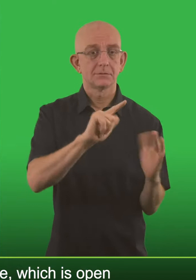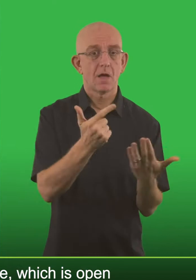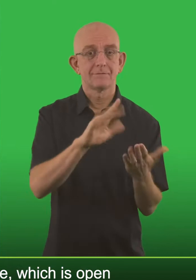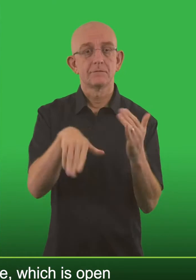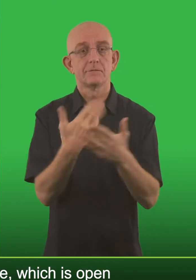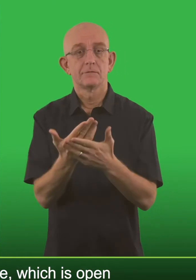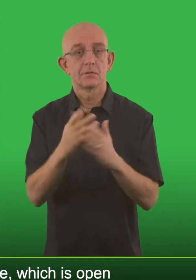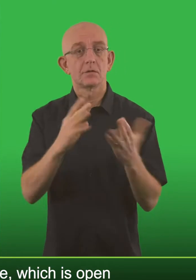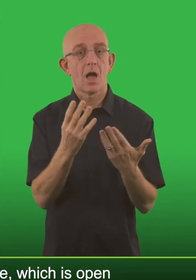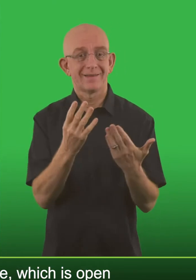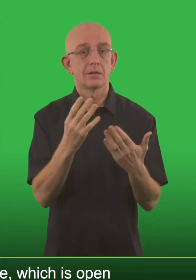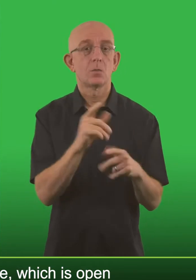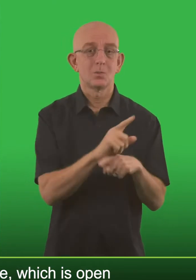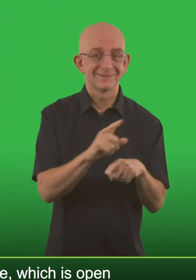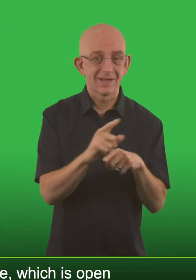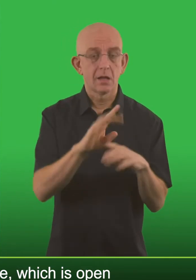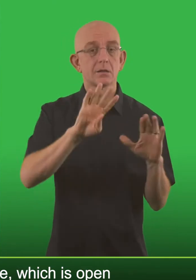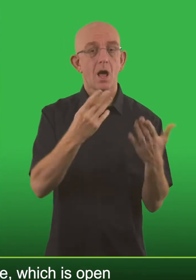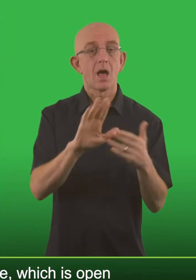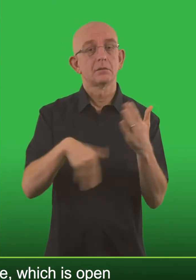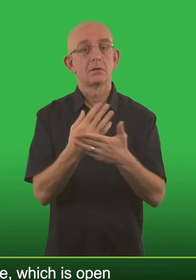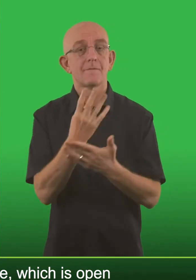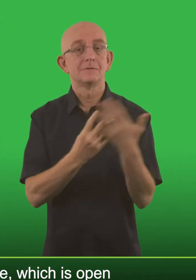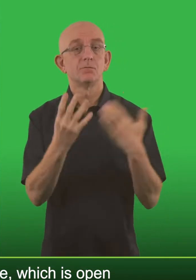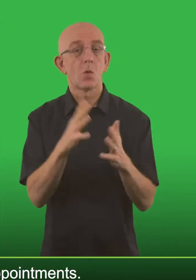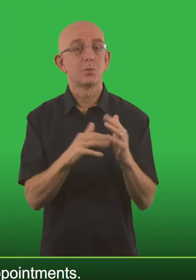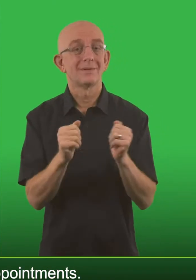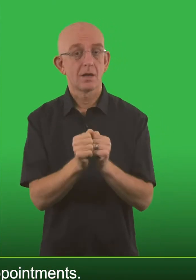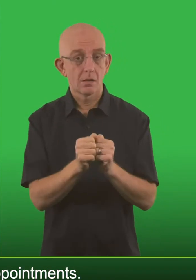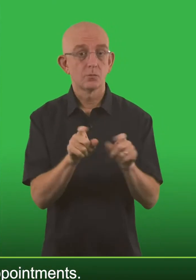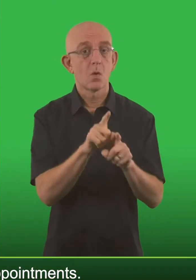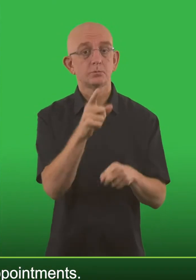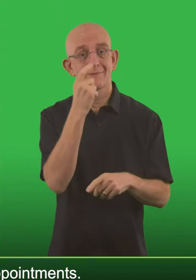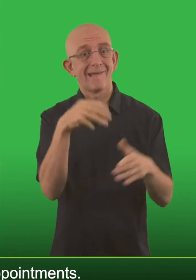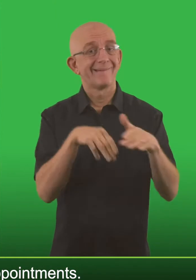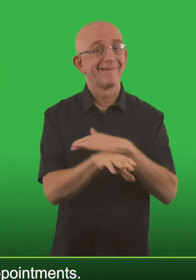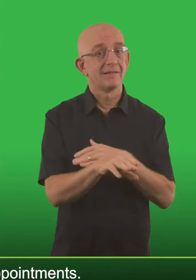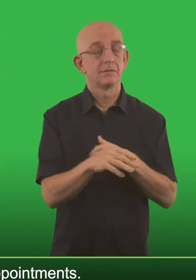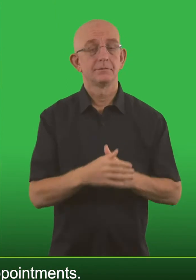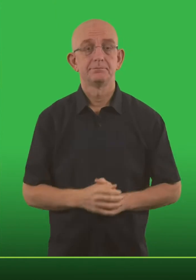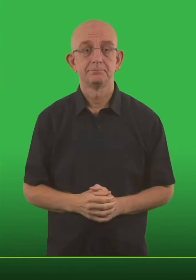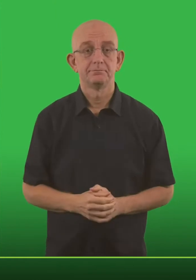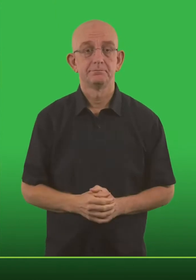7 till 9 on weekdays and 9 till 4:30 on weekends, and they also welcome walk-in